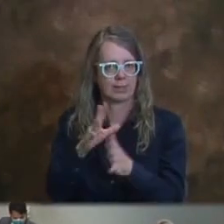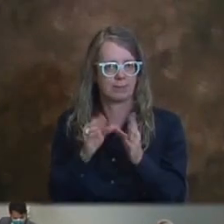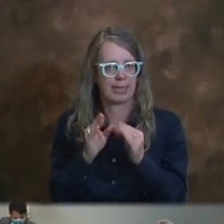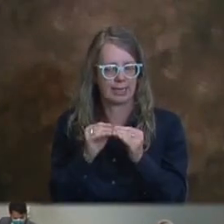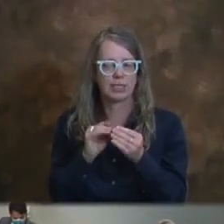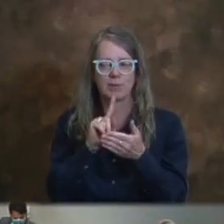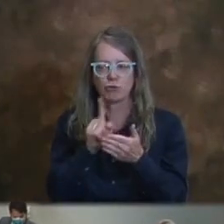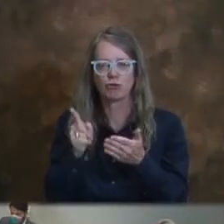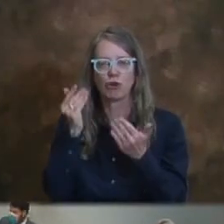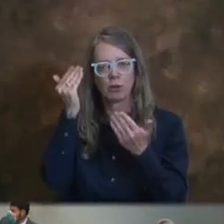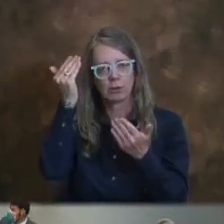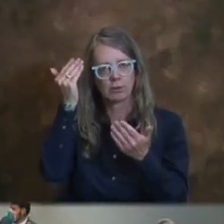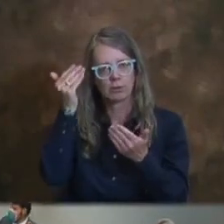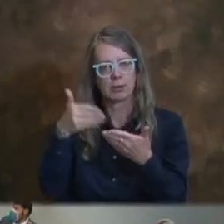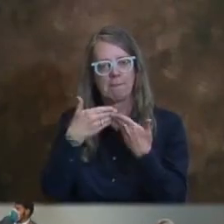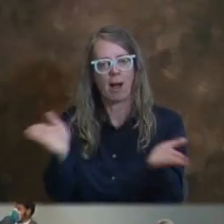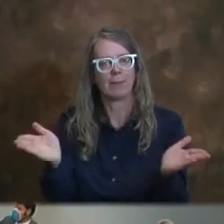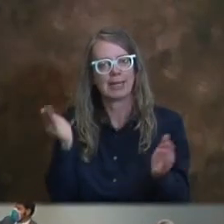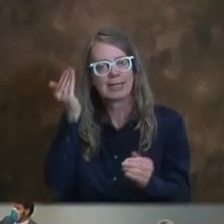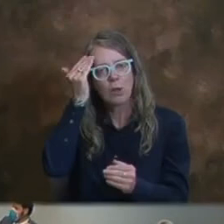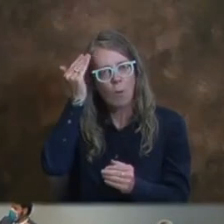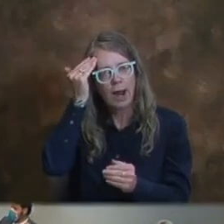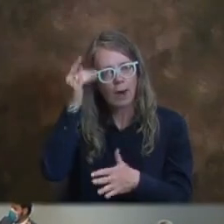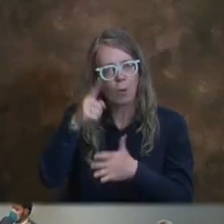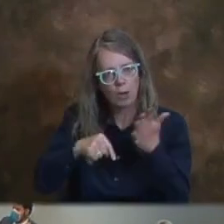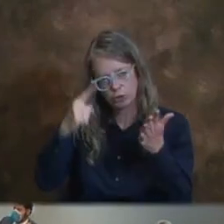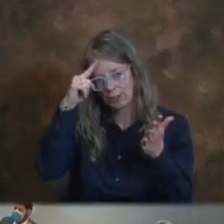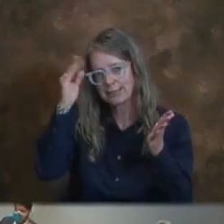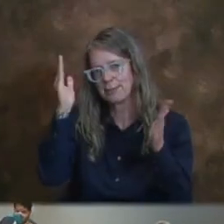is aware of, you know, what to expect going